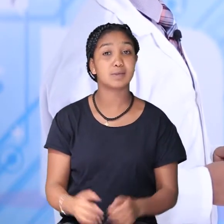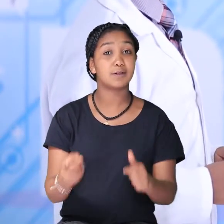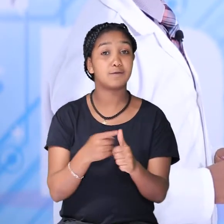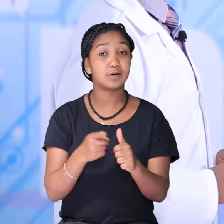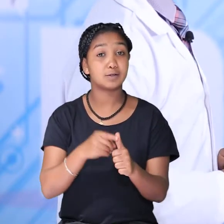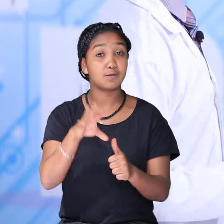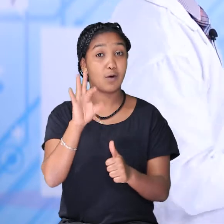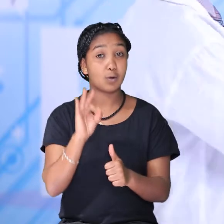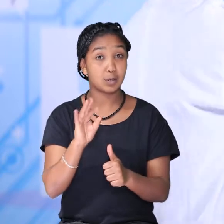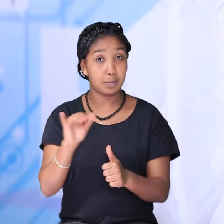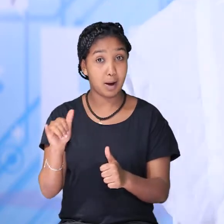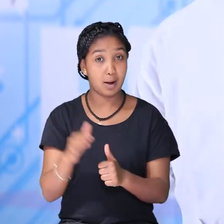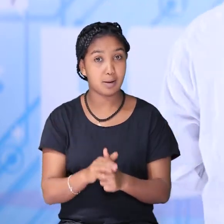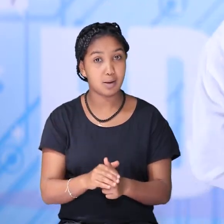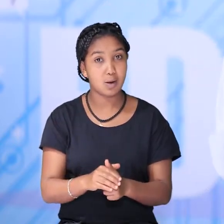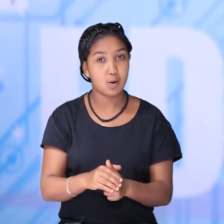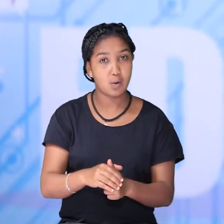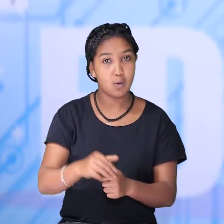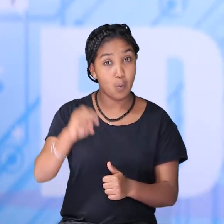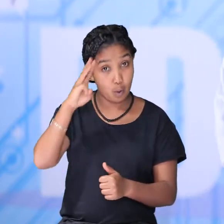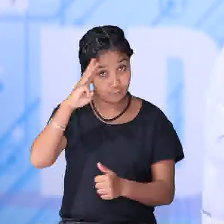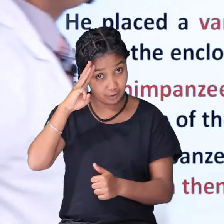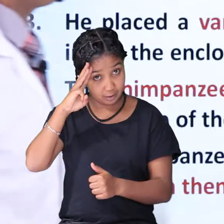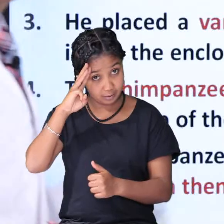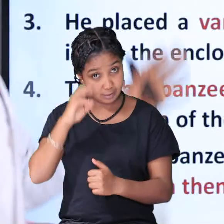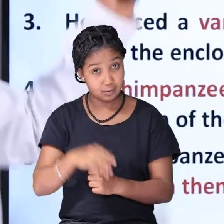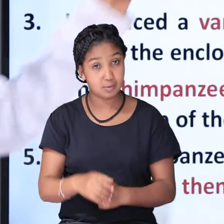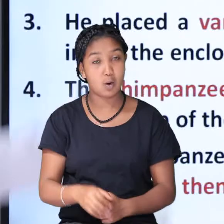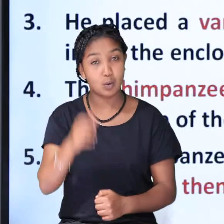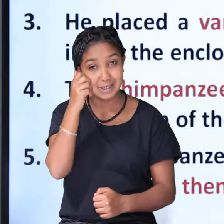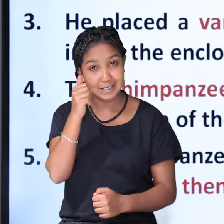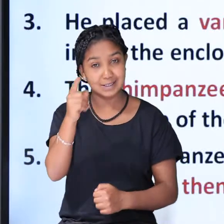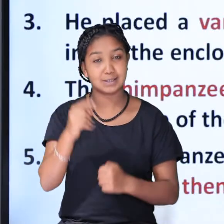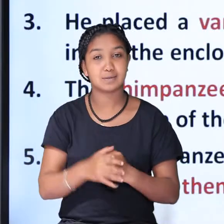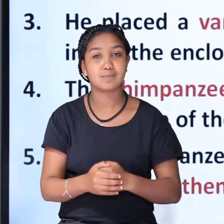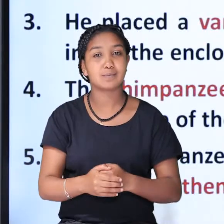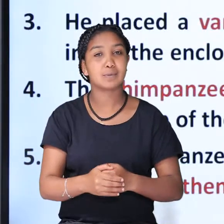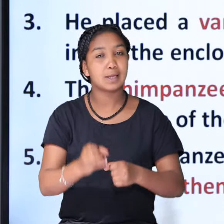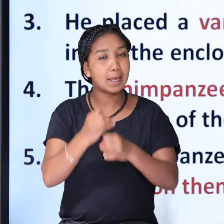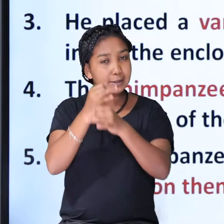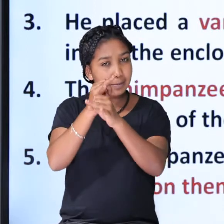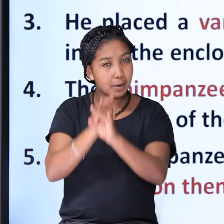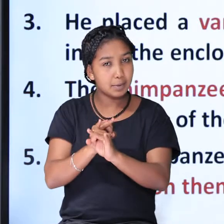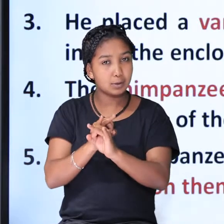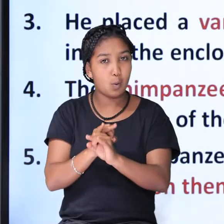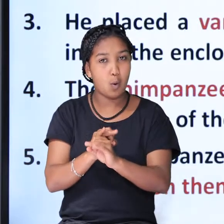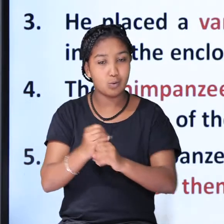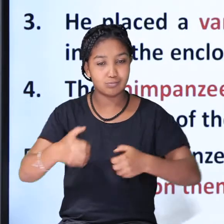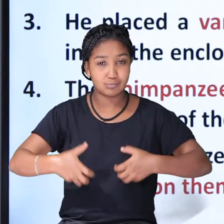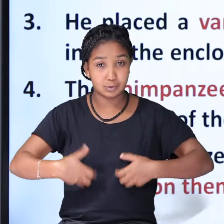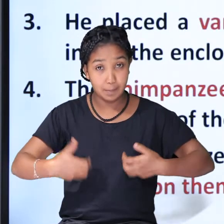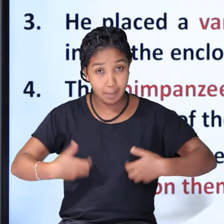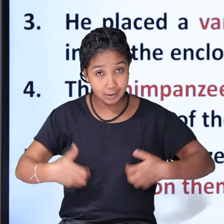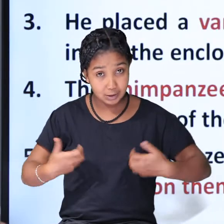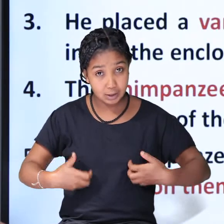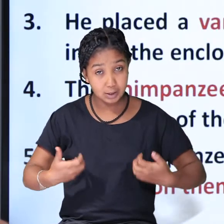first found by Wolfgang Kohler on his experiments on chimpanzee